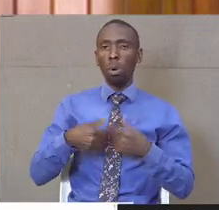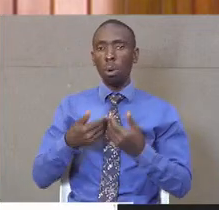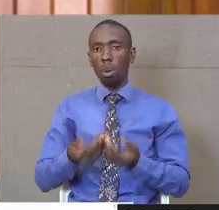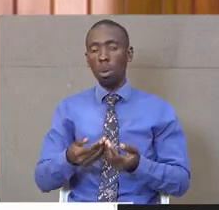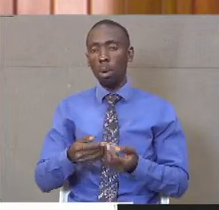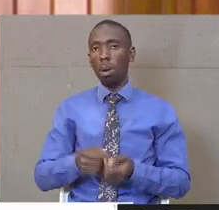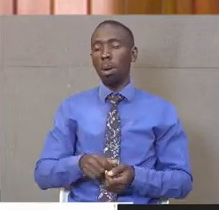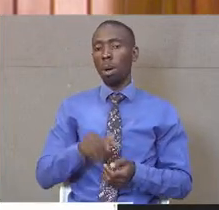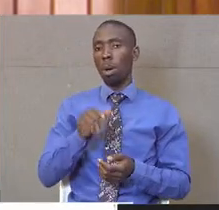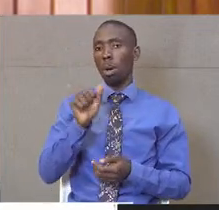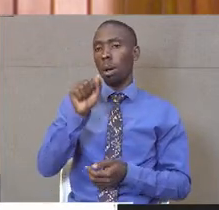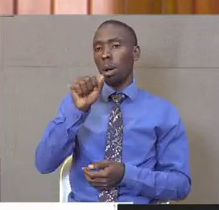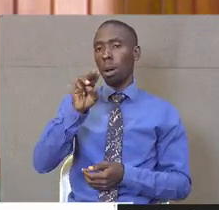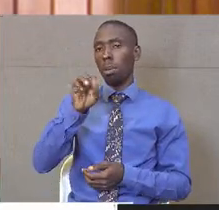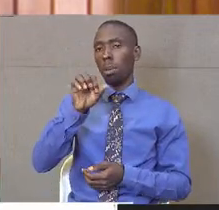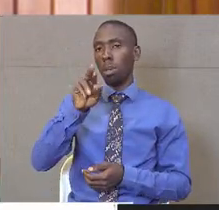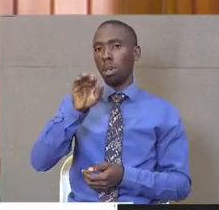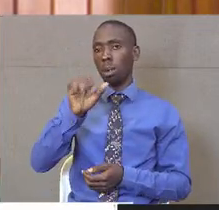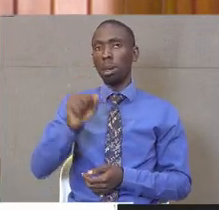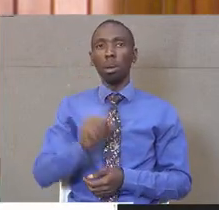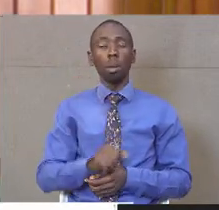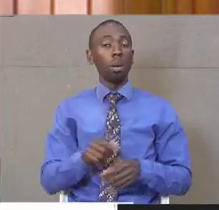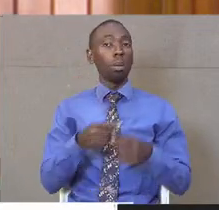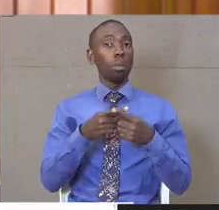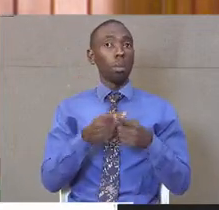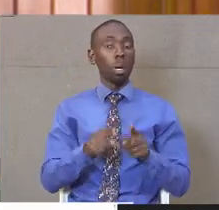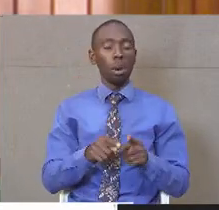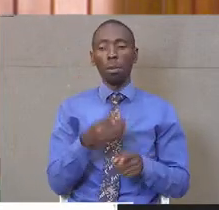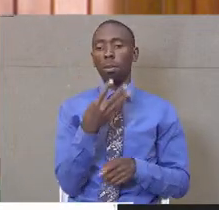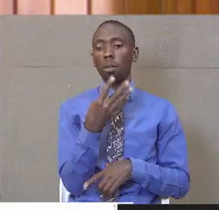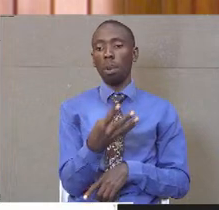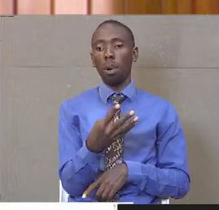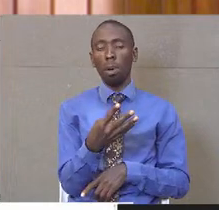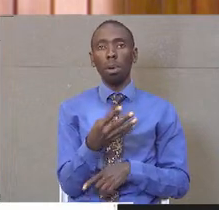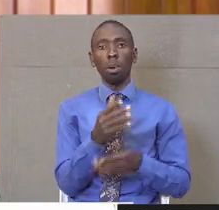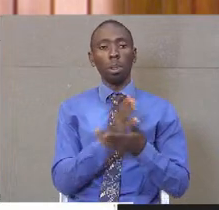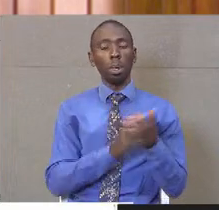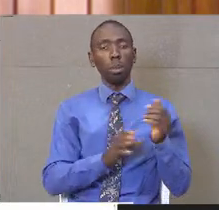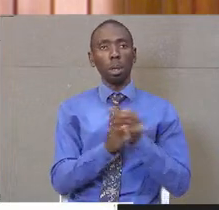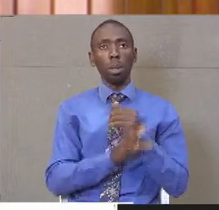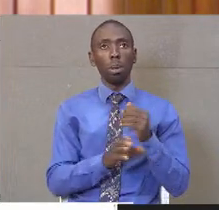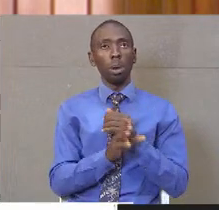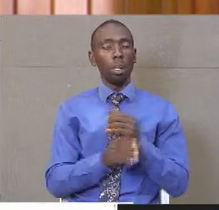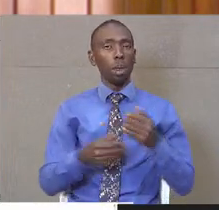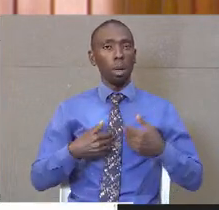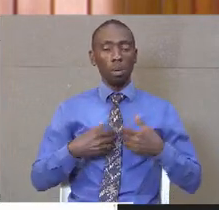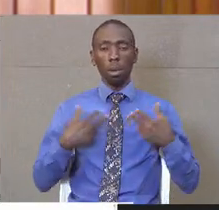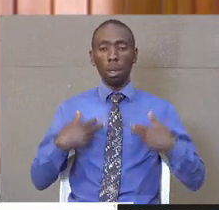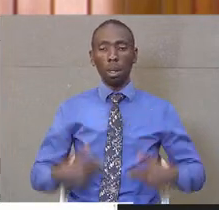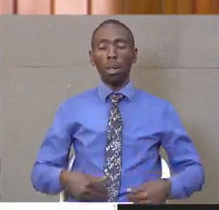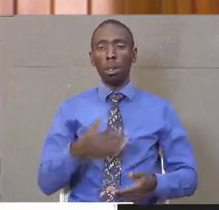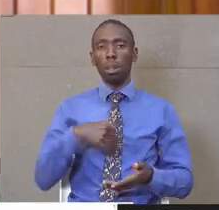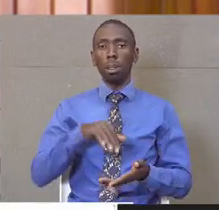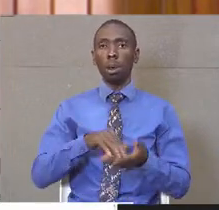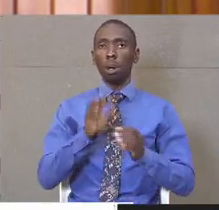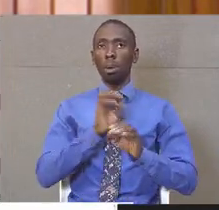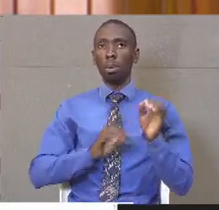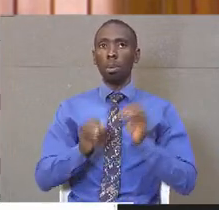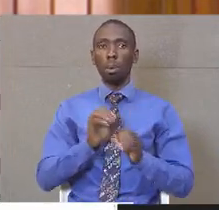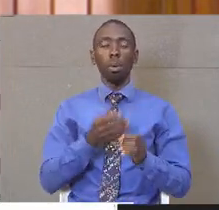our sub-counties don't even have a health facility. We need them included in your budget. I thank you. Thank